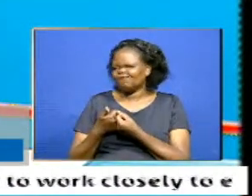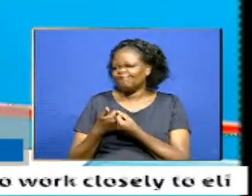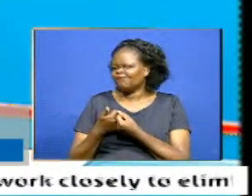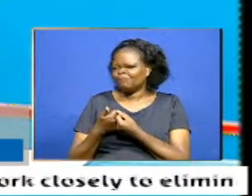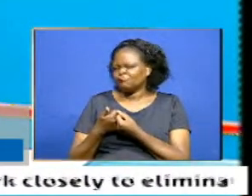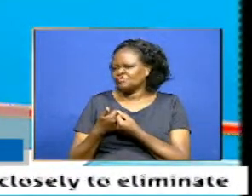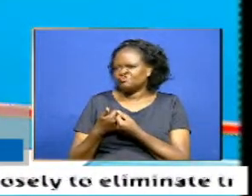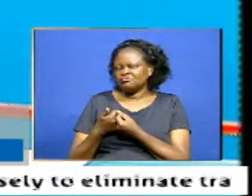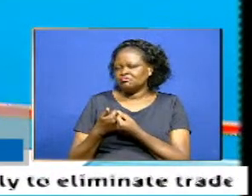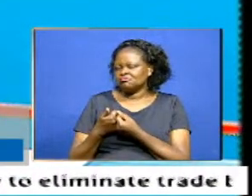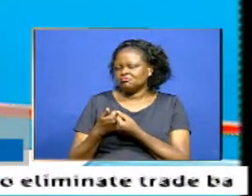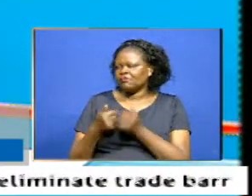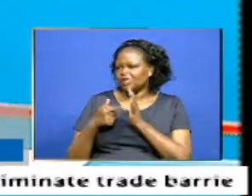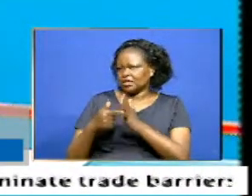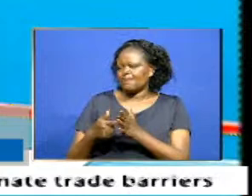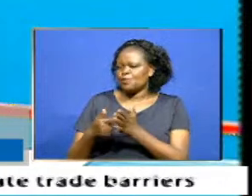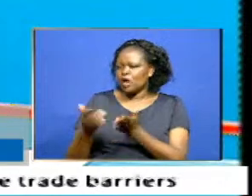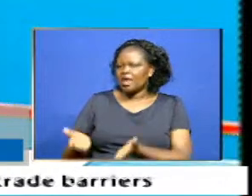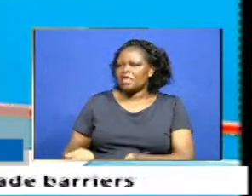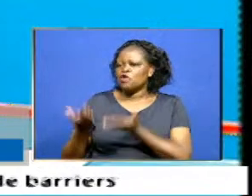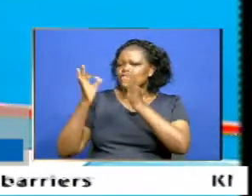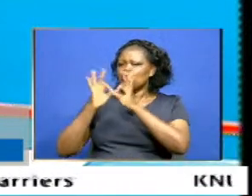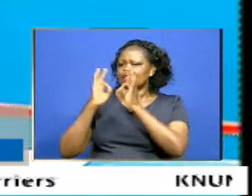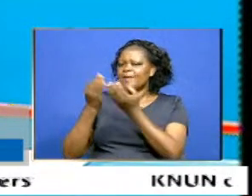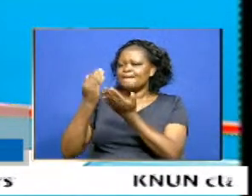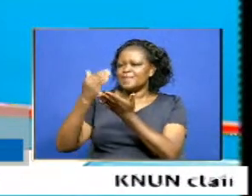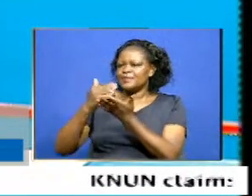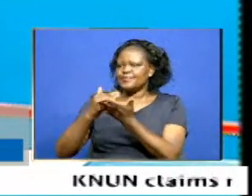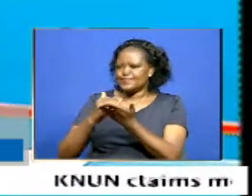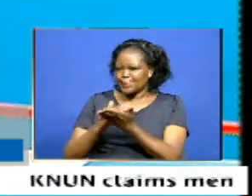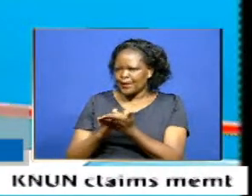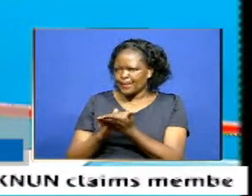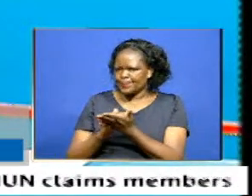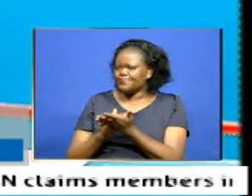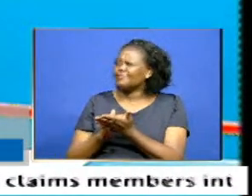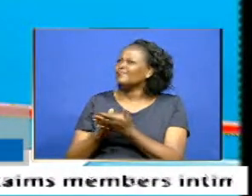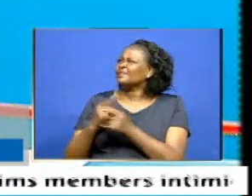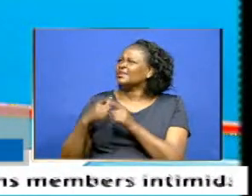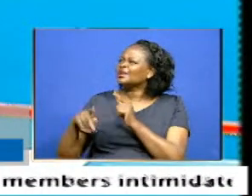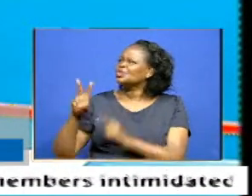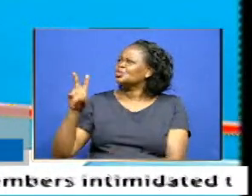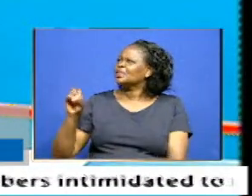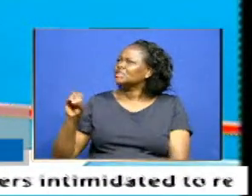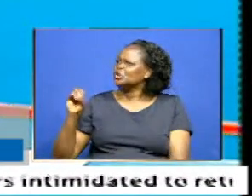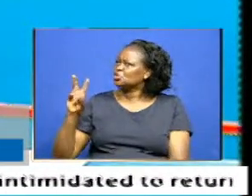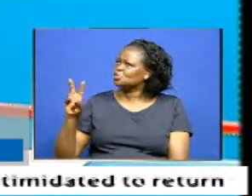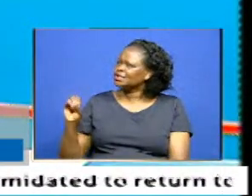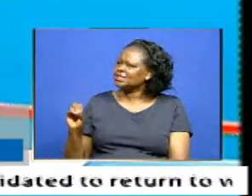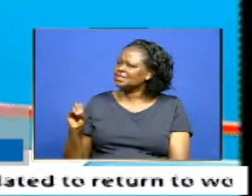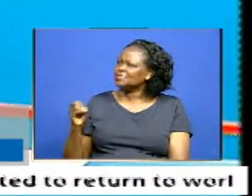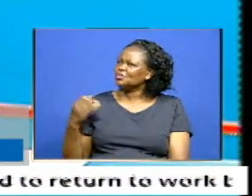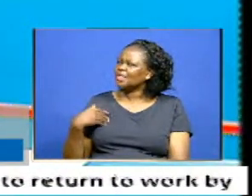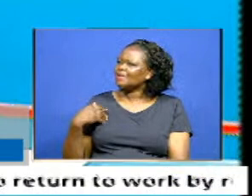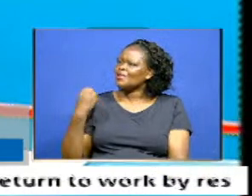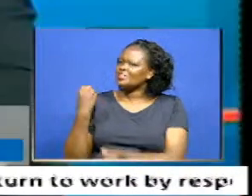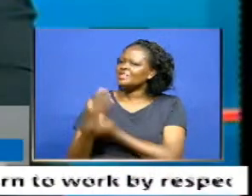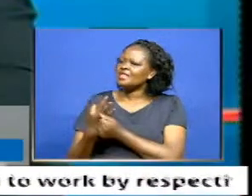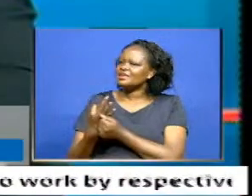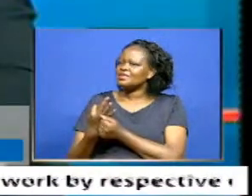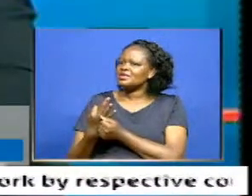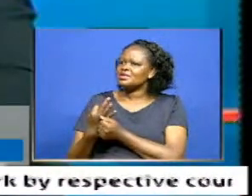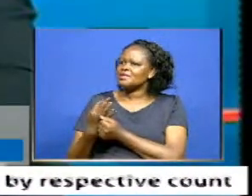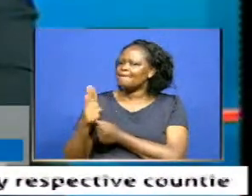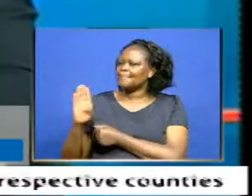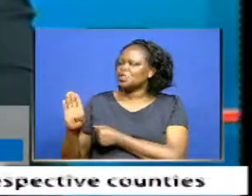program, in 2020, I think the last time I checked, it had disbursed about 13 billion Kenya